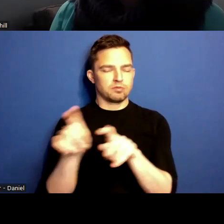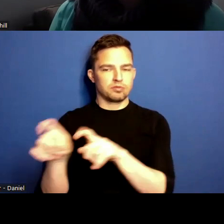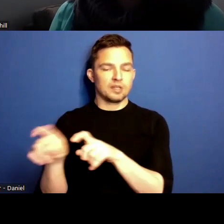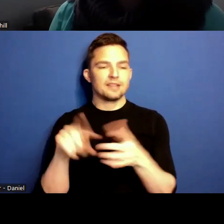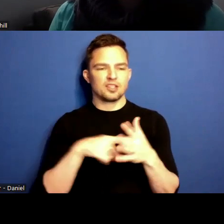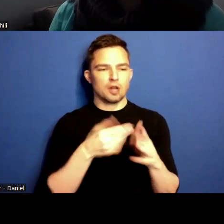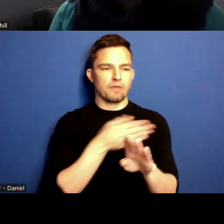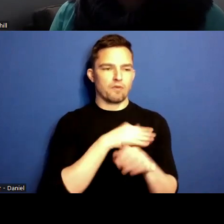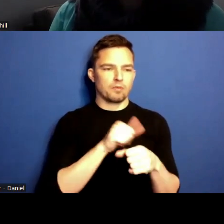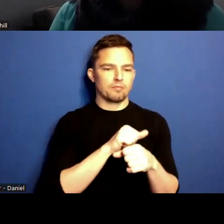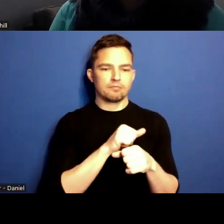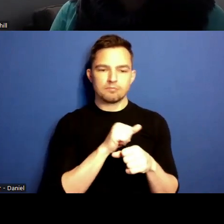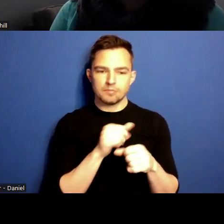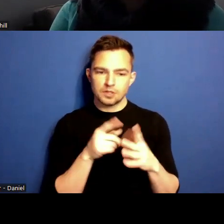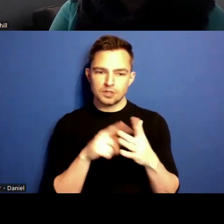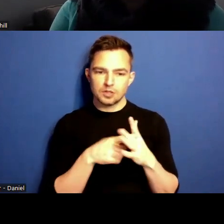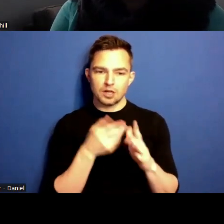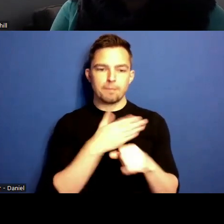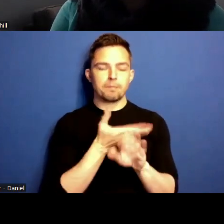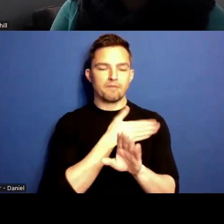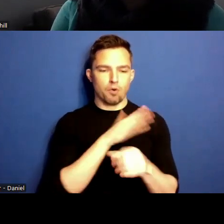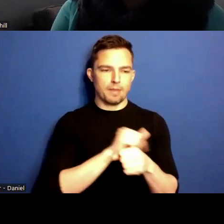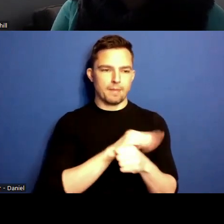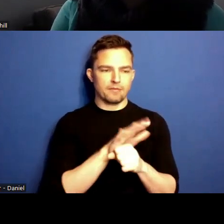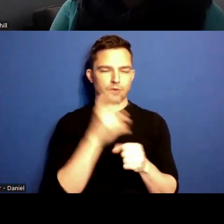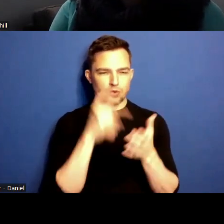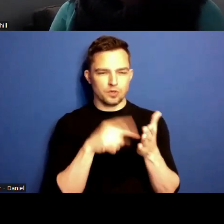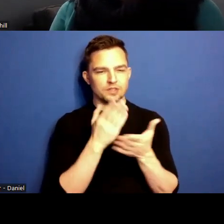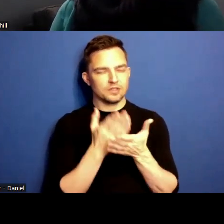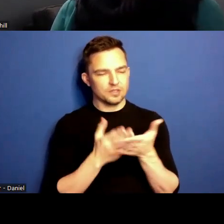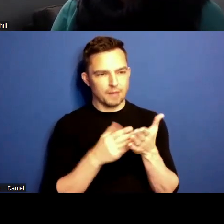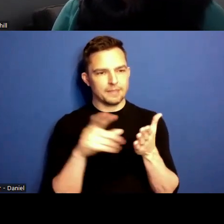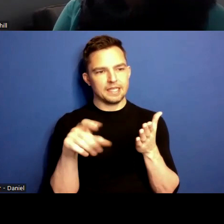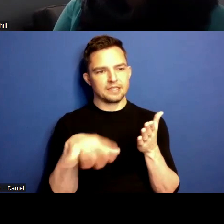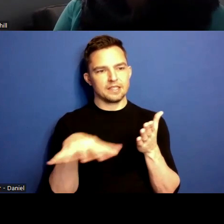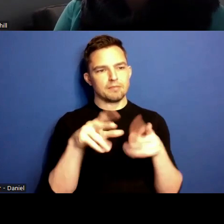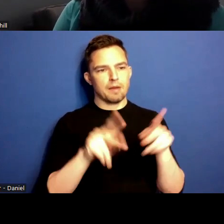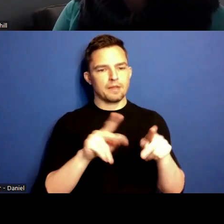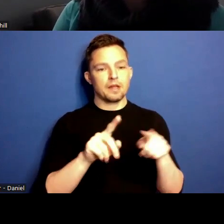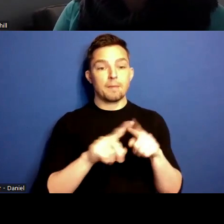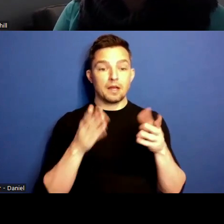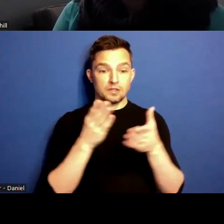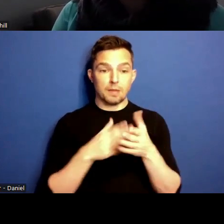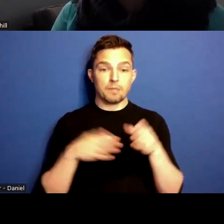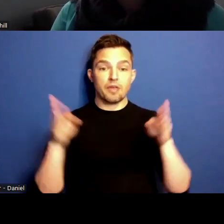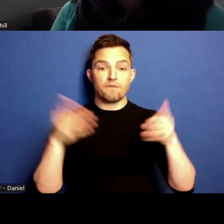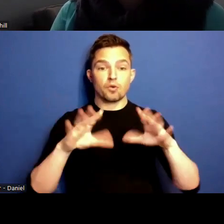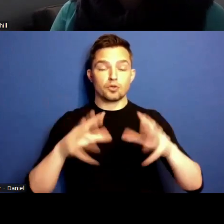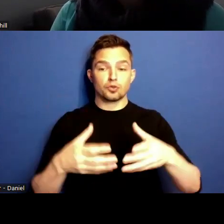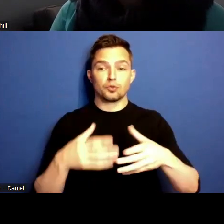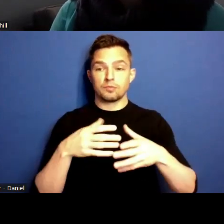we were starting to recognize some additional needs by this population. But we did some of these focus groups and